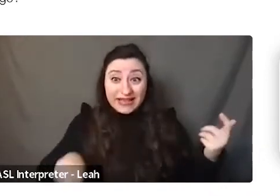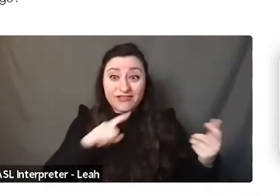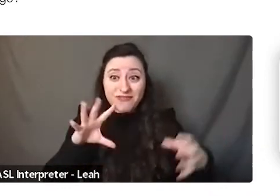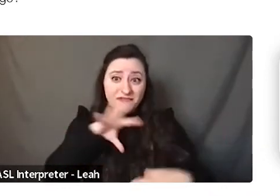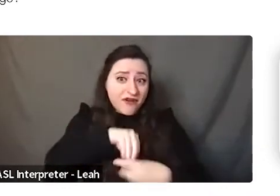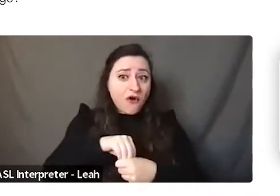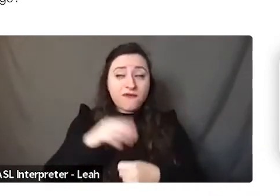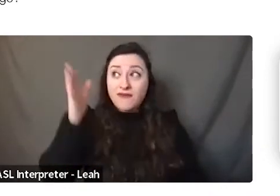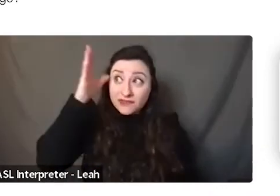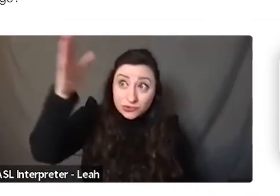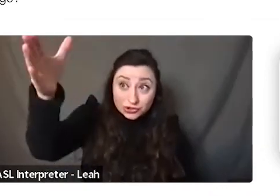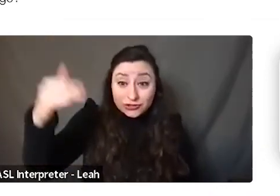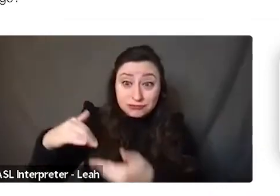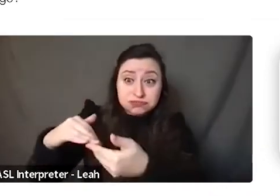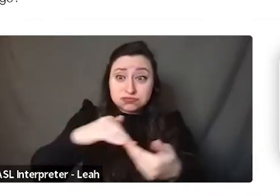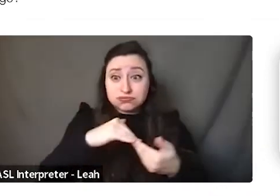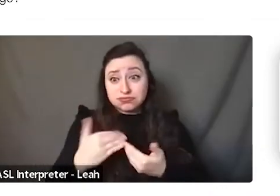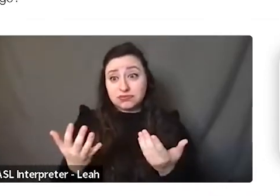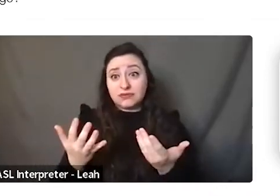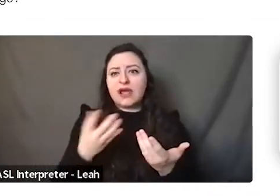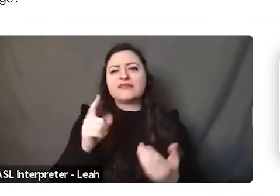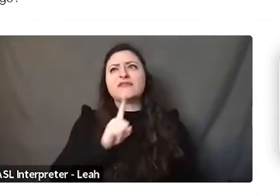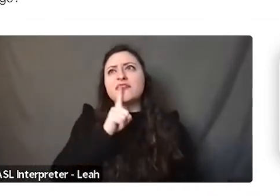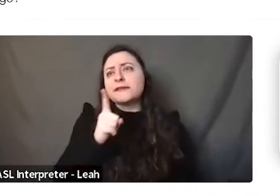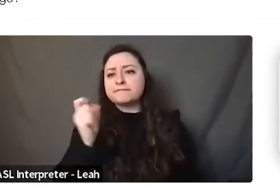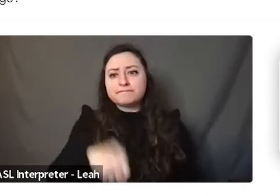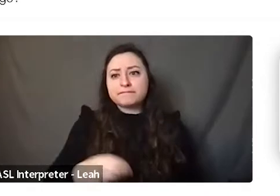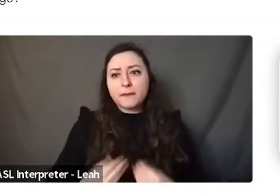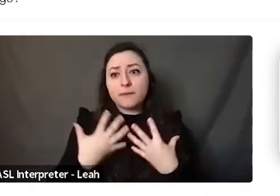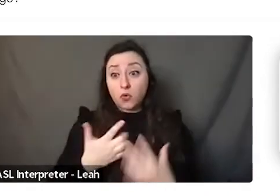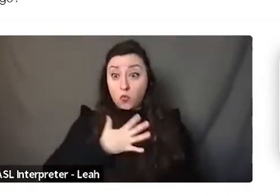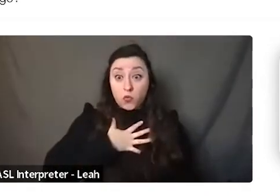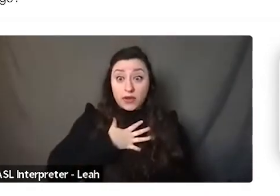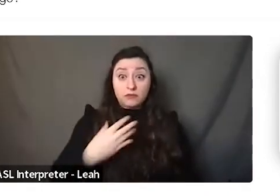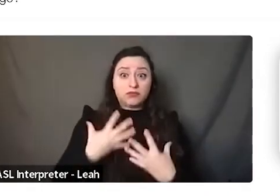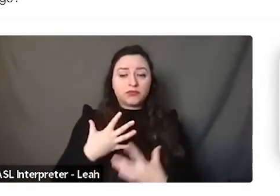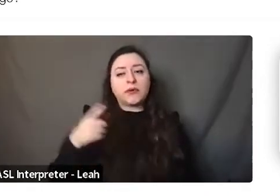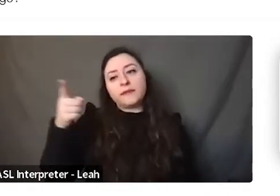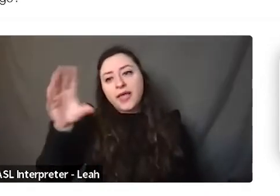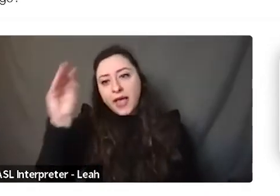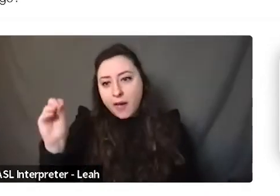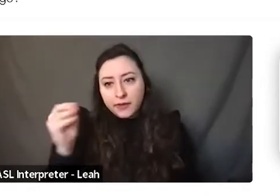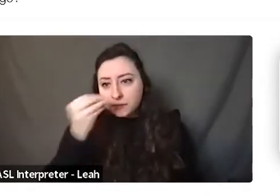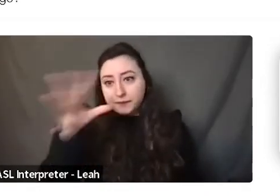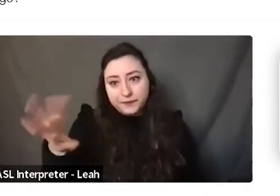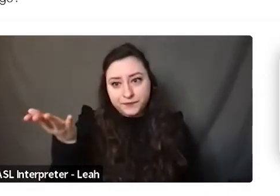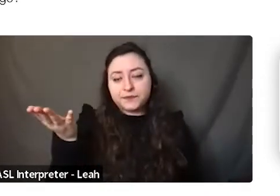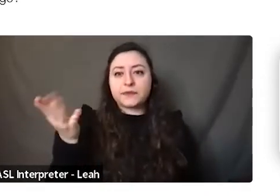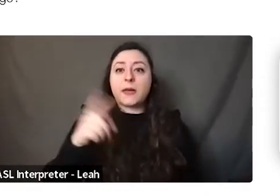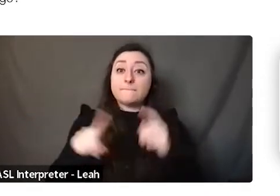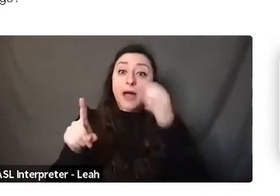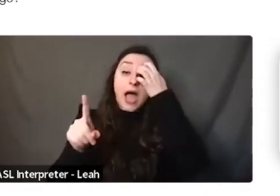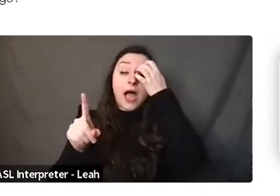future collectively. And it was very moving. In fact, we were moved, they were unmoved. But so to that